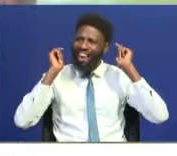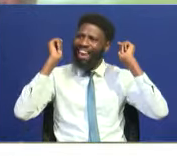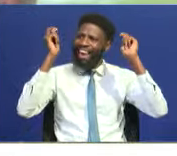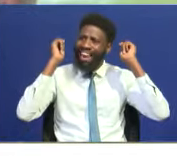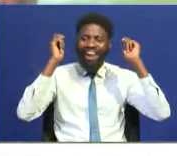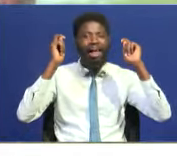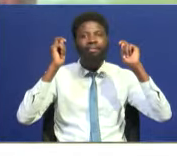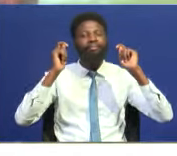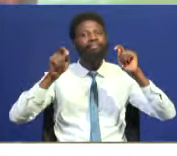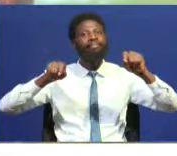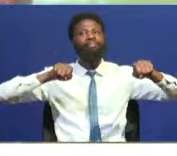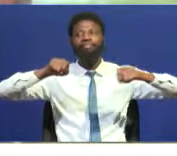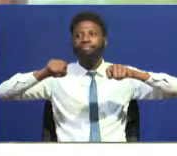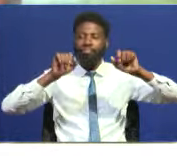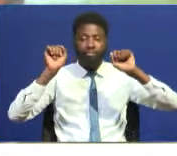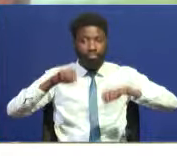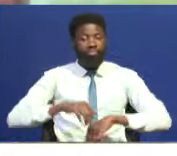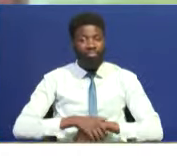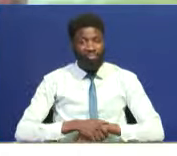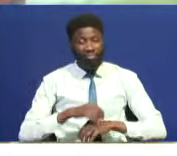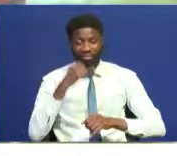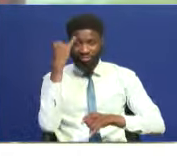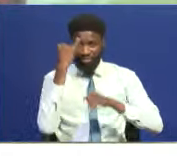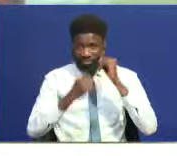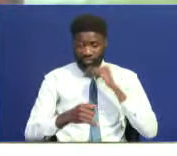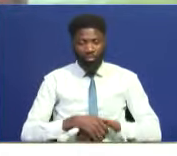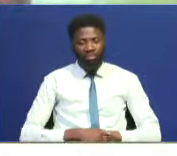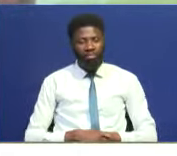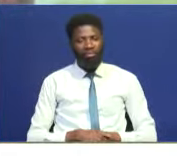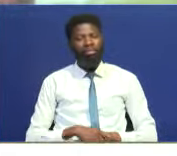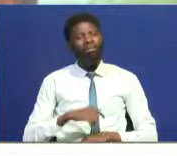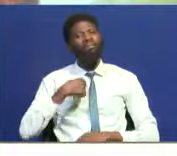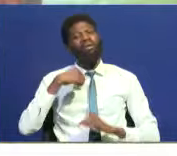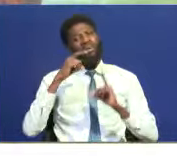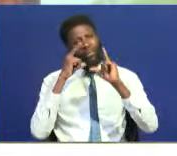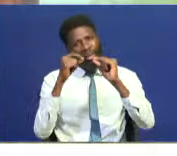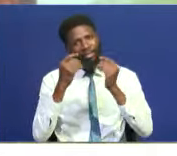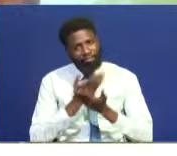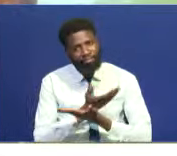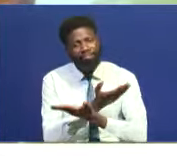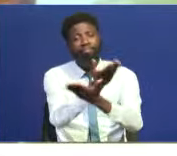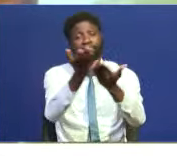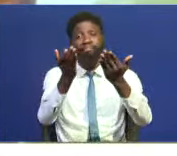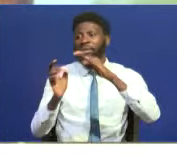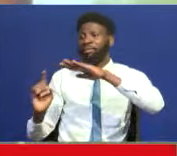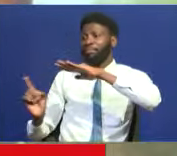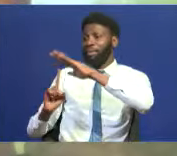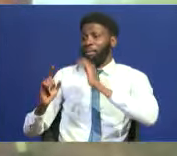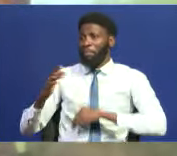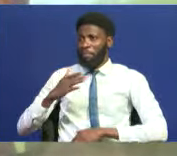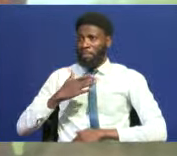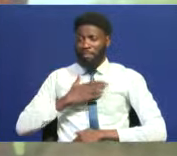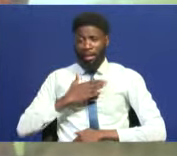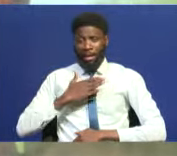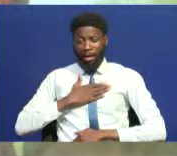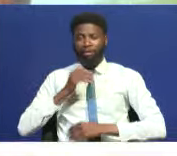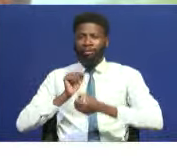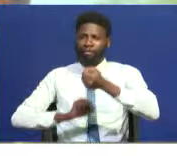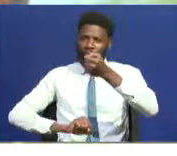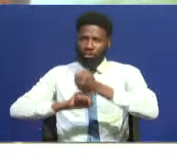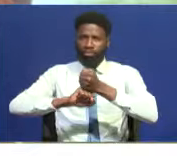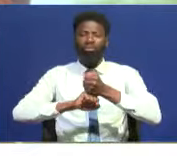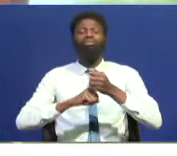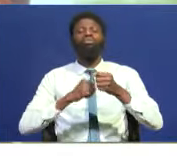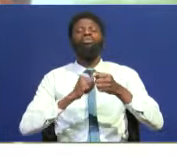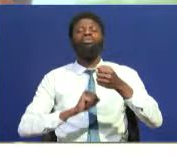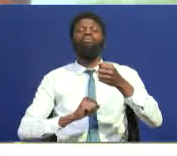actions. Finally, I wish to state that my ministry stands in solidarity with employers and